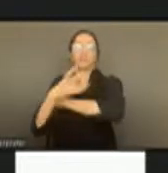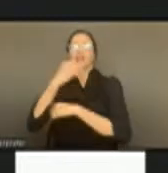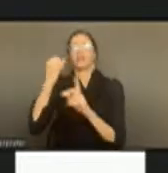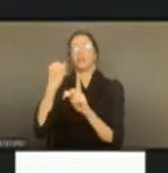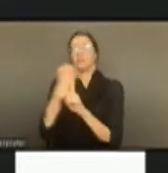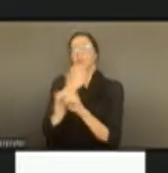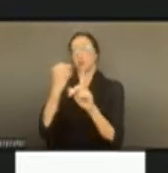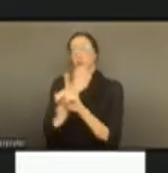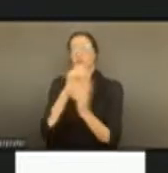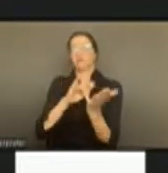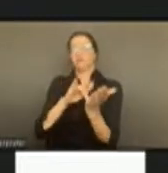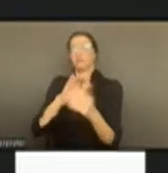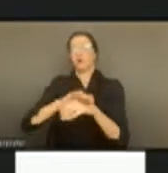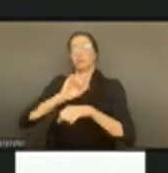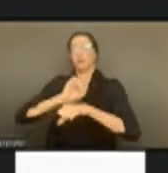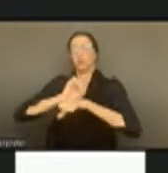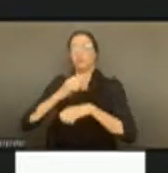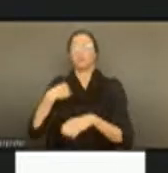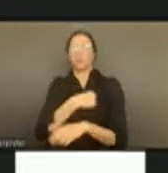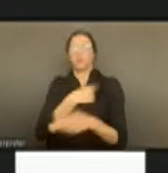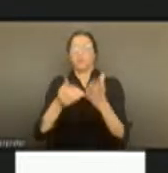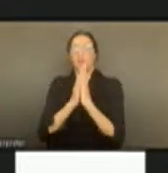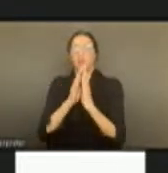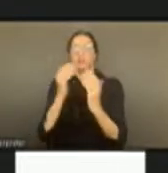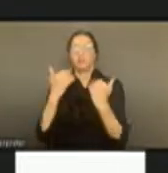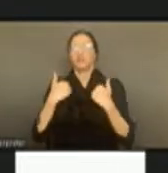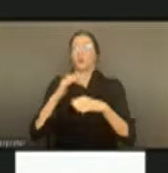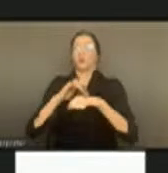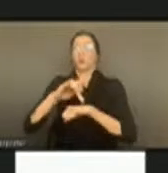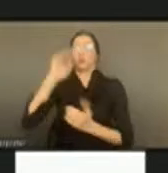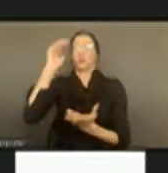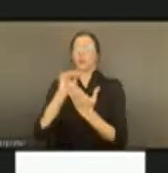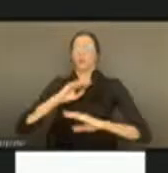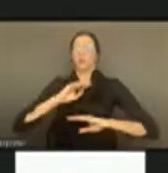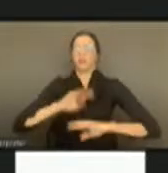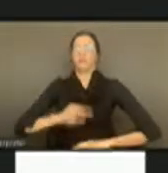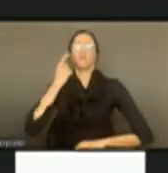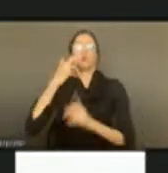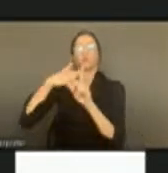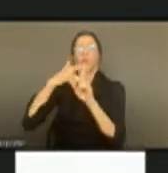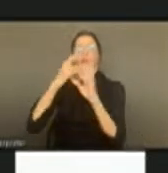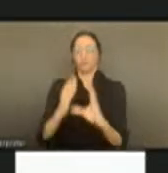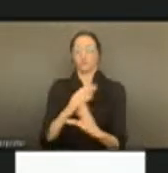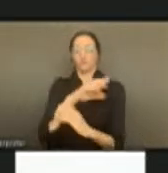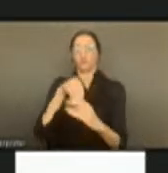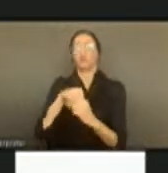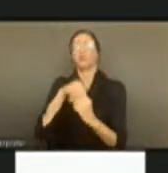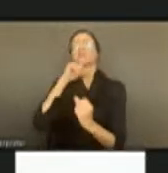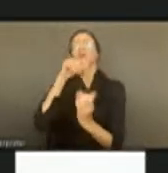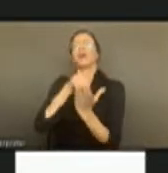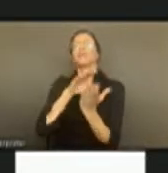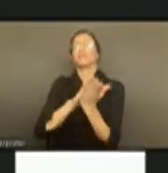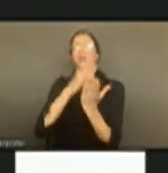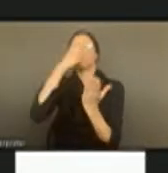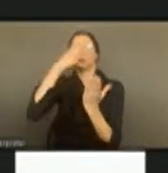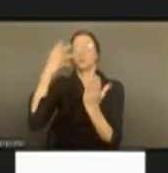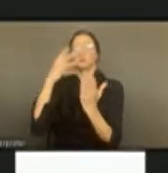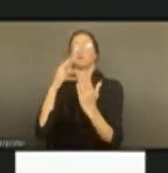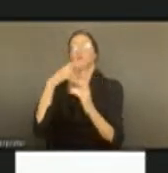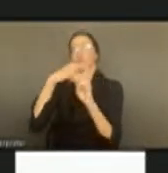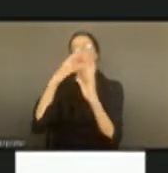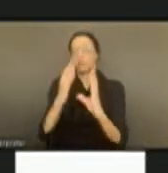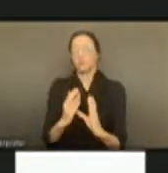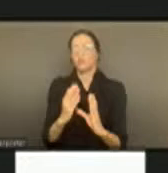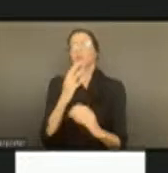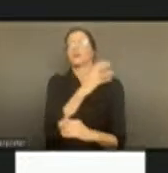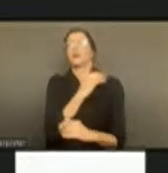for renters, including undocumented renters, and funding for a pilot labor standards co-enforcement program in order